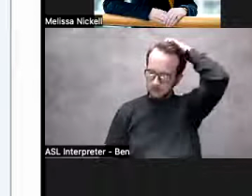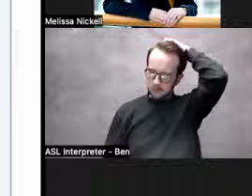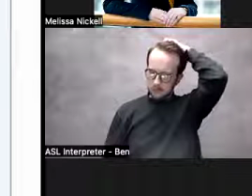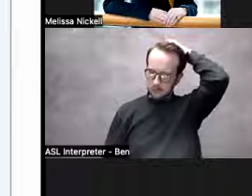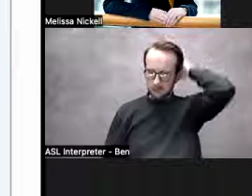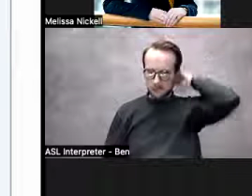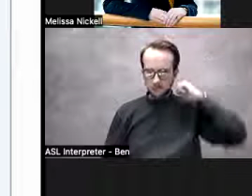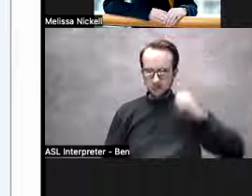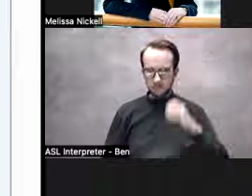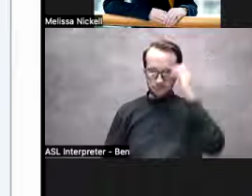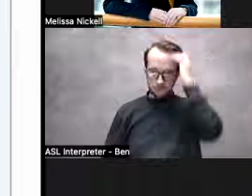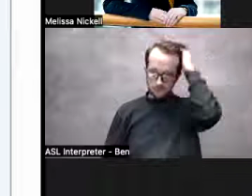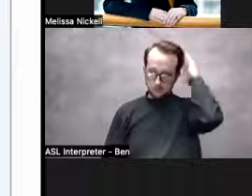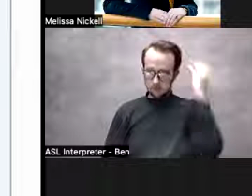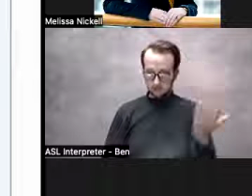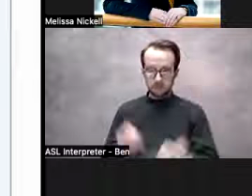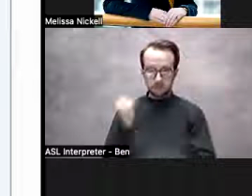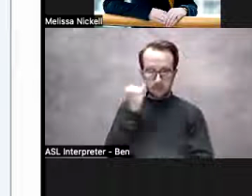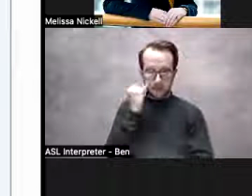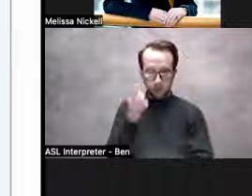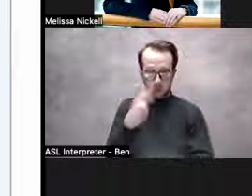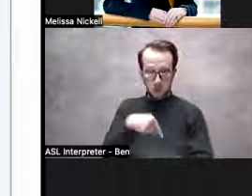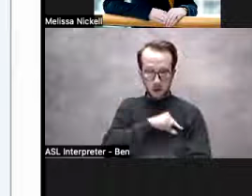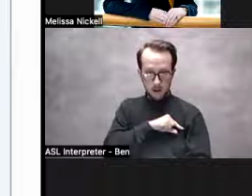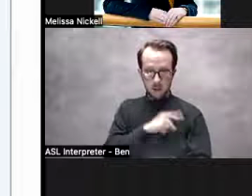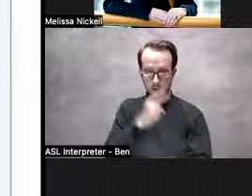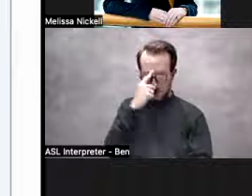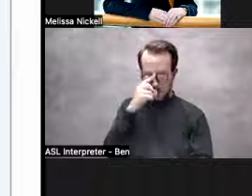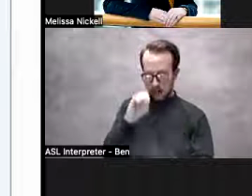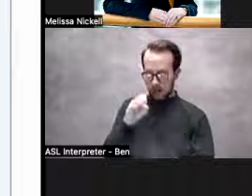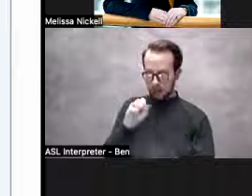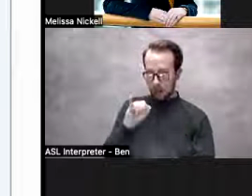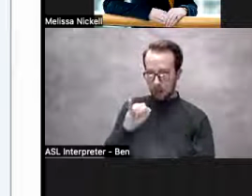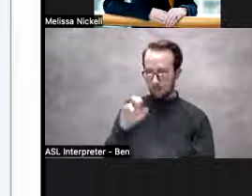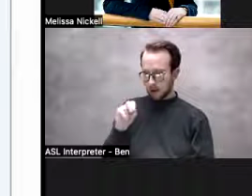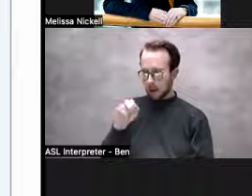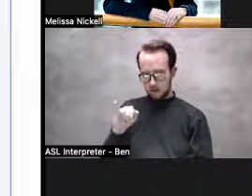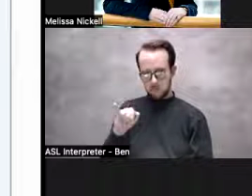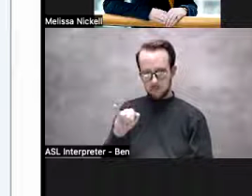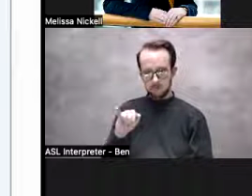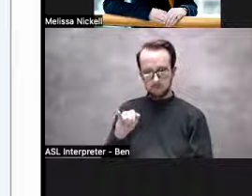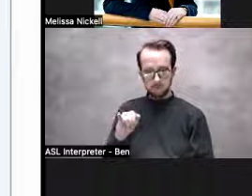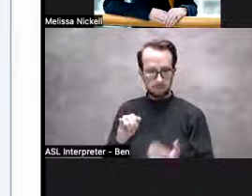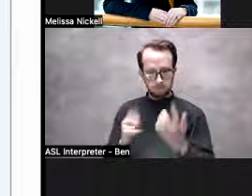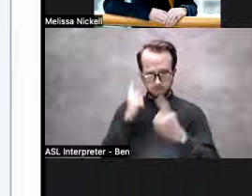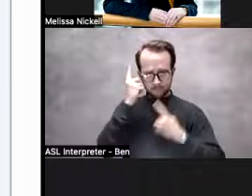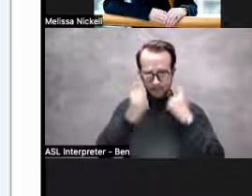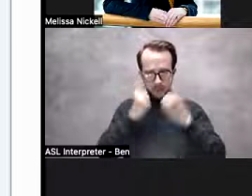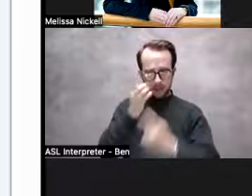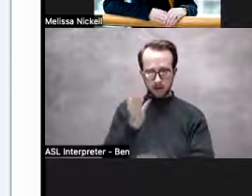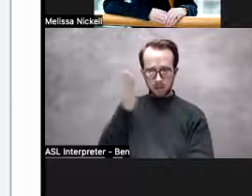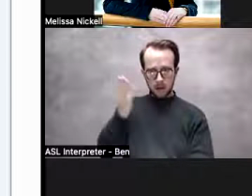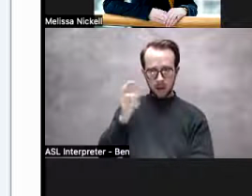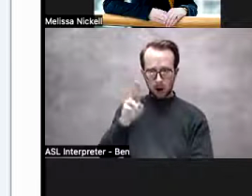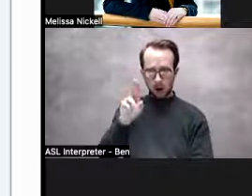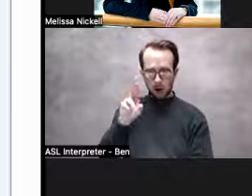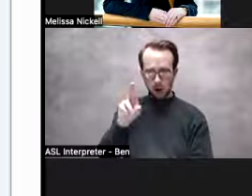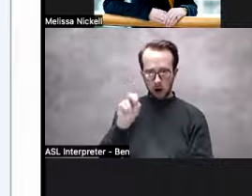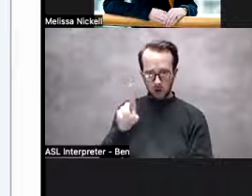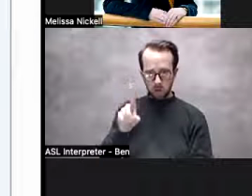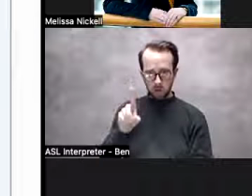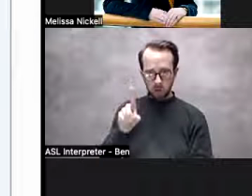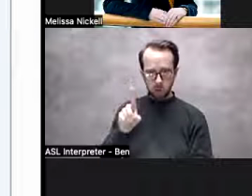that if you qualify for ESI or new investigator status, you might want to consider submitting an R01 grant because